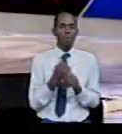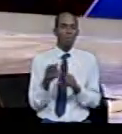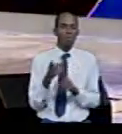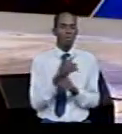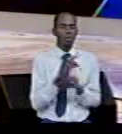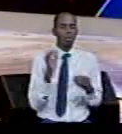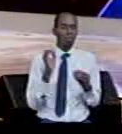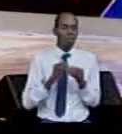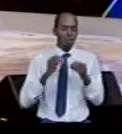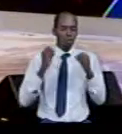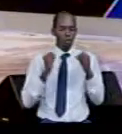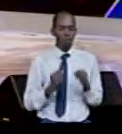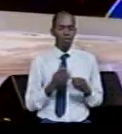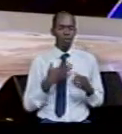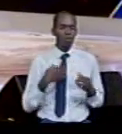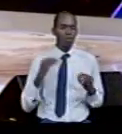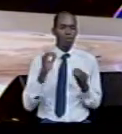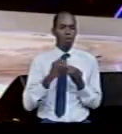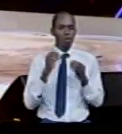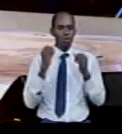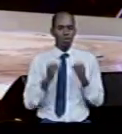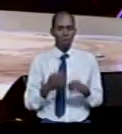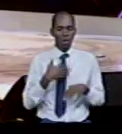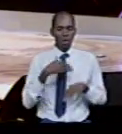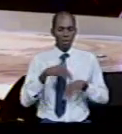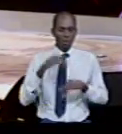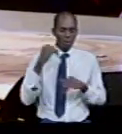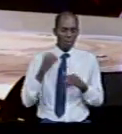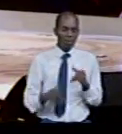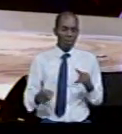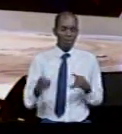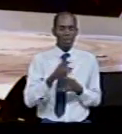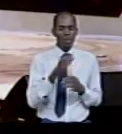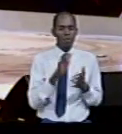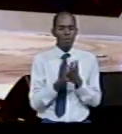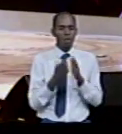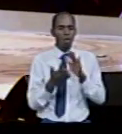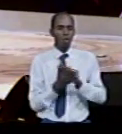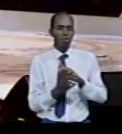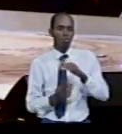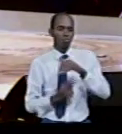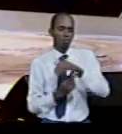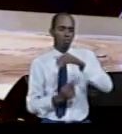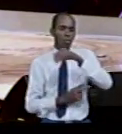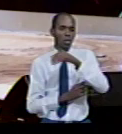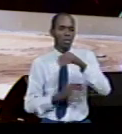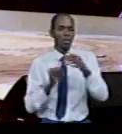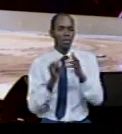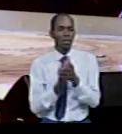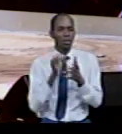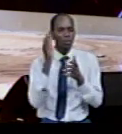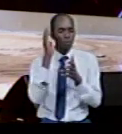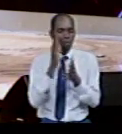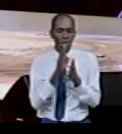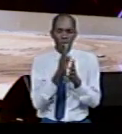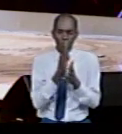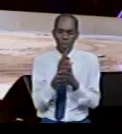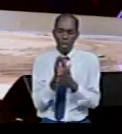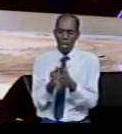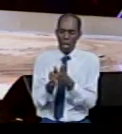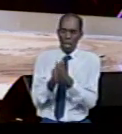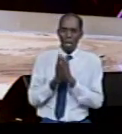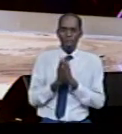stronger and stronger. And eventually they became pillars, and they could be consulted, and people could go